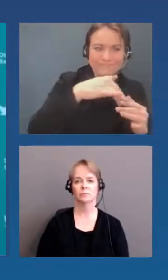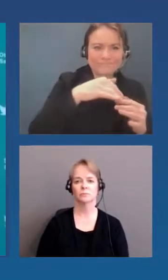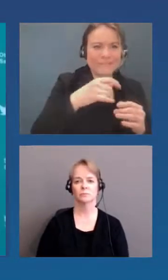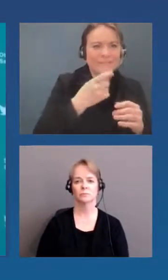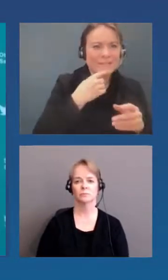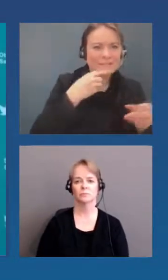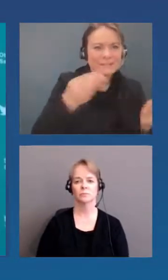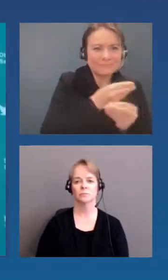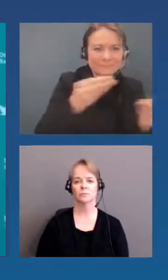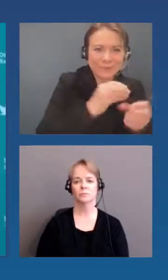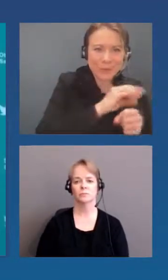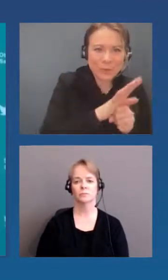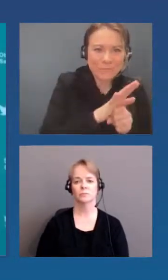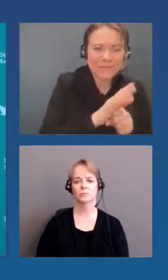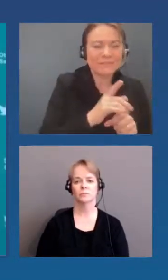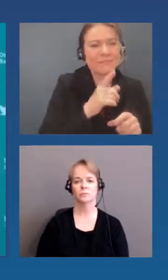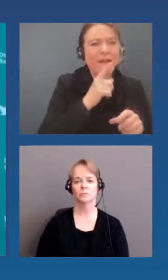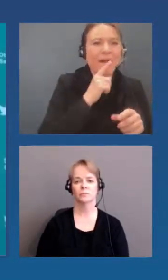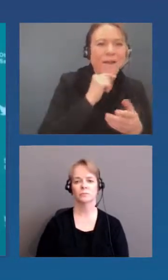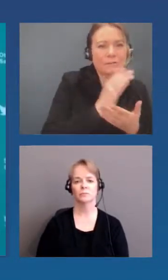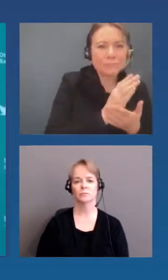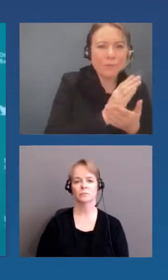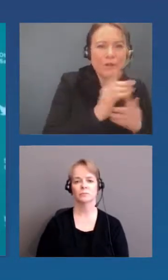d'âge moyen et de personnes âgées.